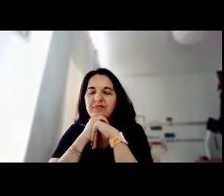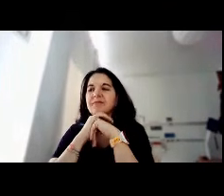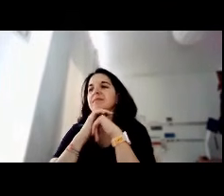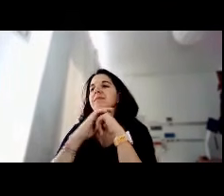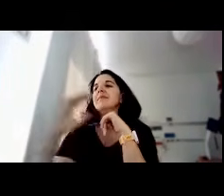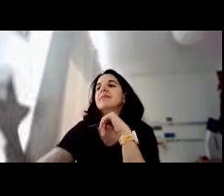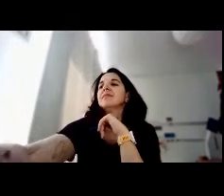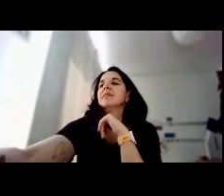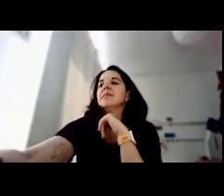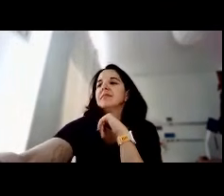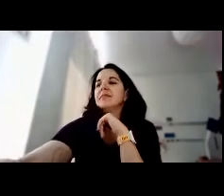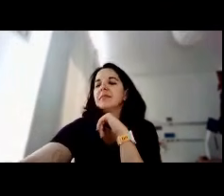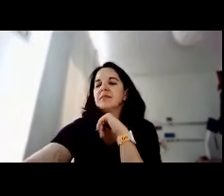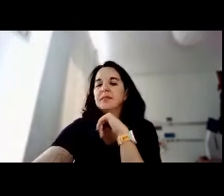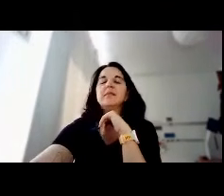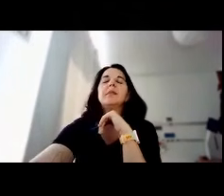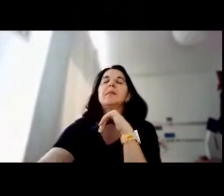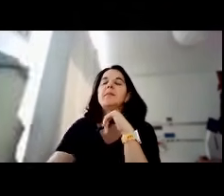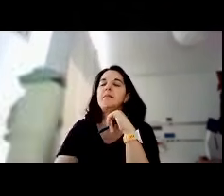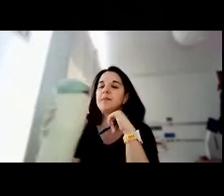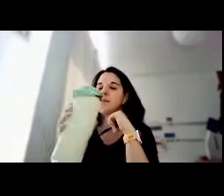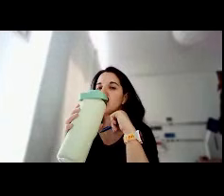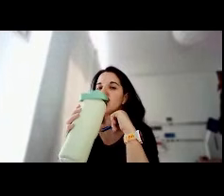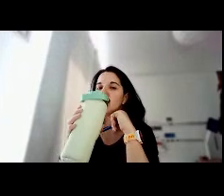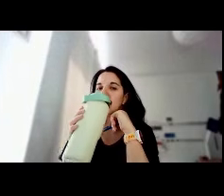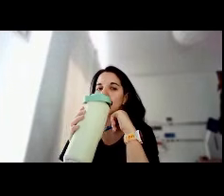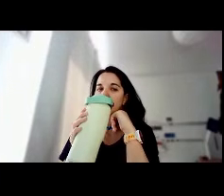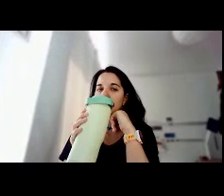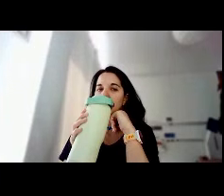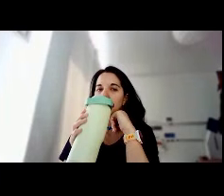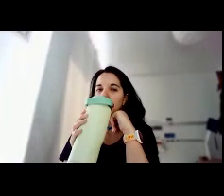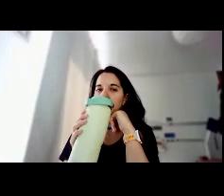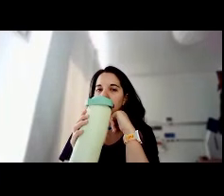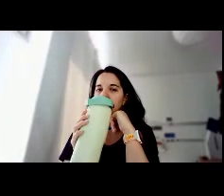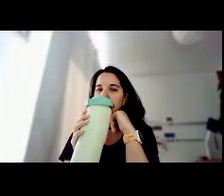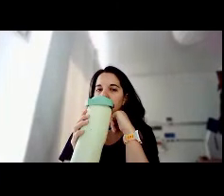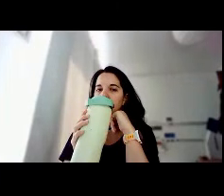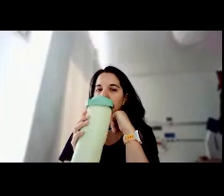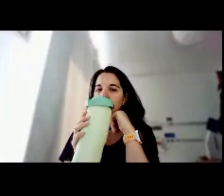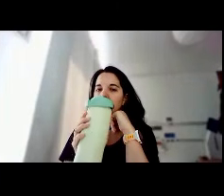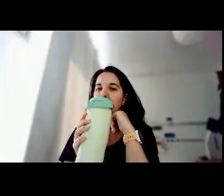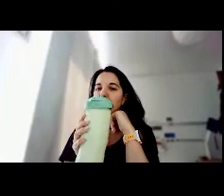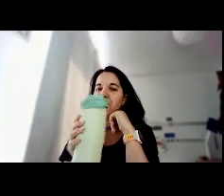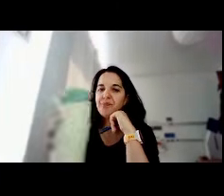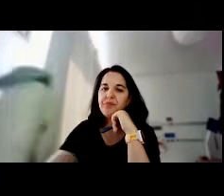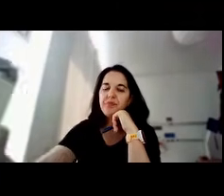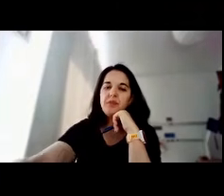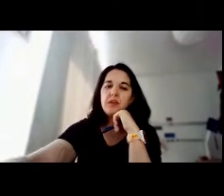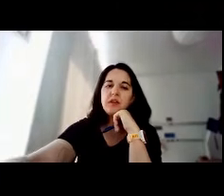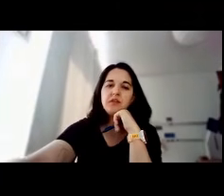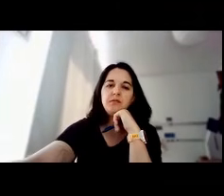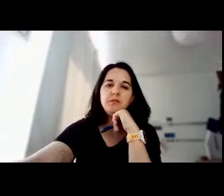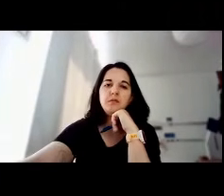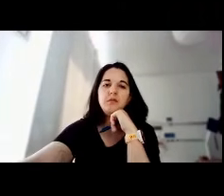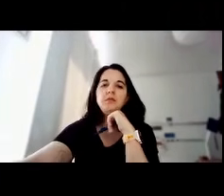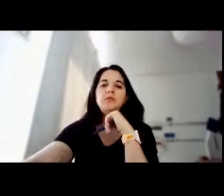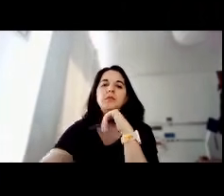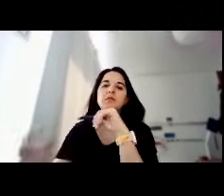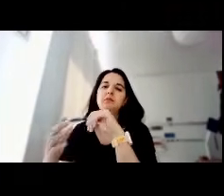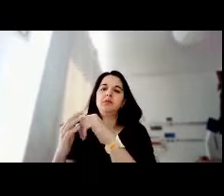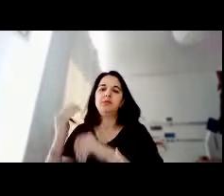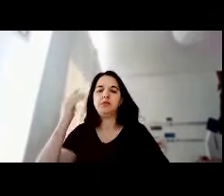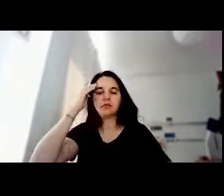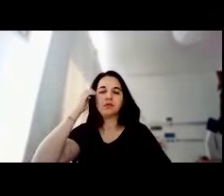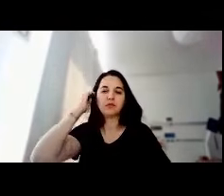have to think about the good and the bad. As the writer Travis Alabanza observes, all categorization